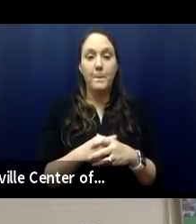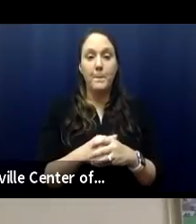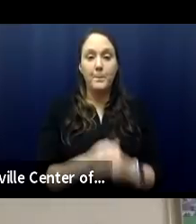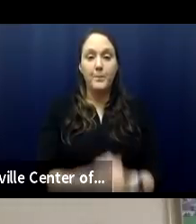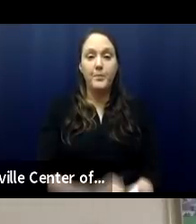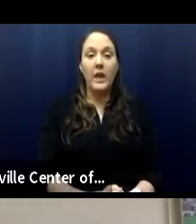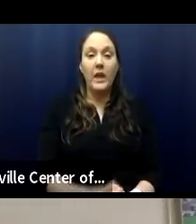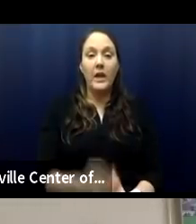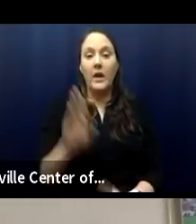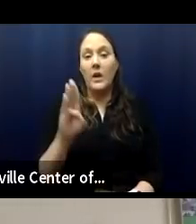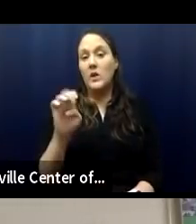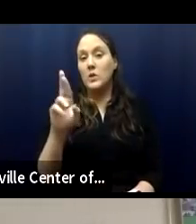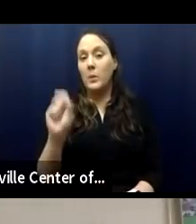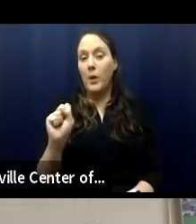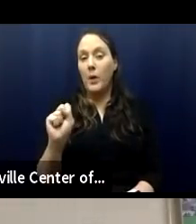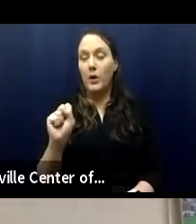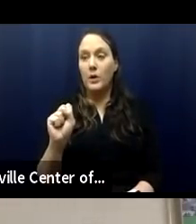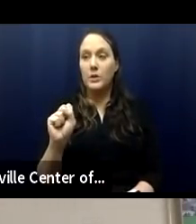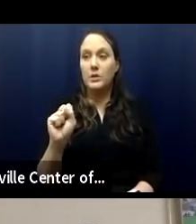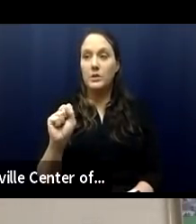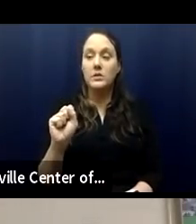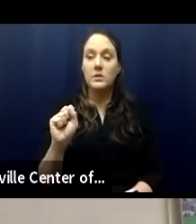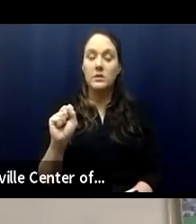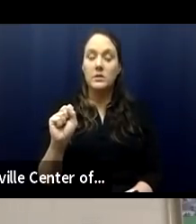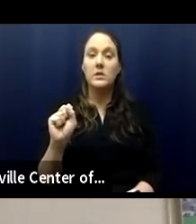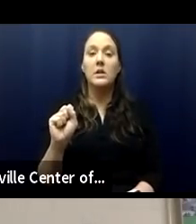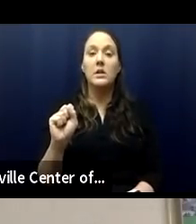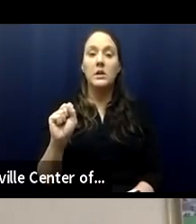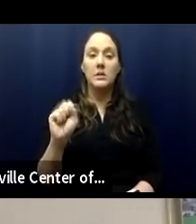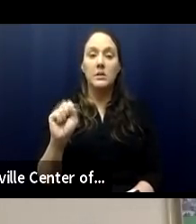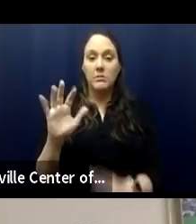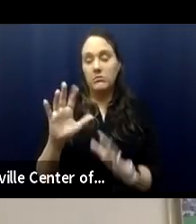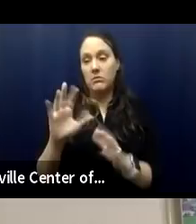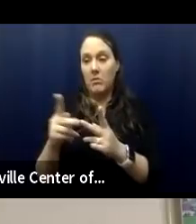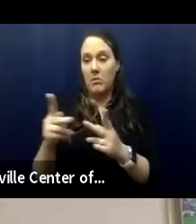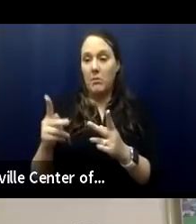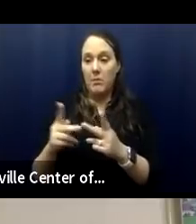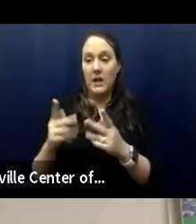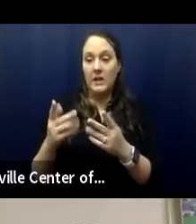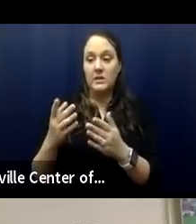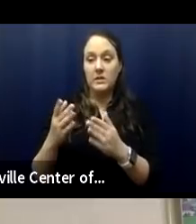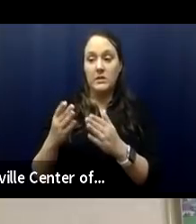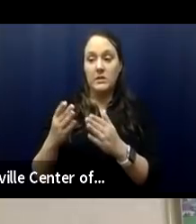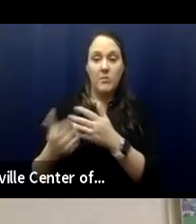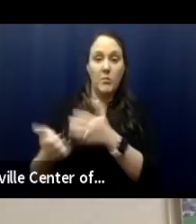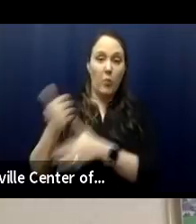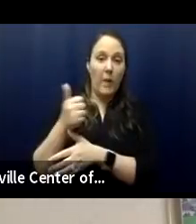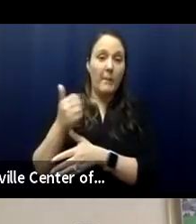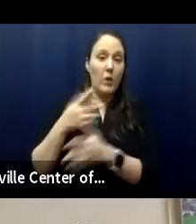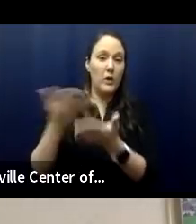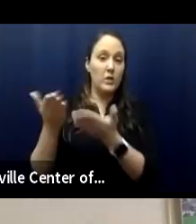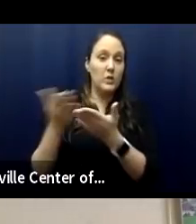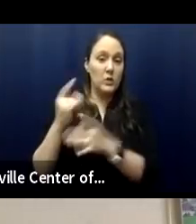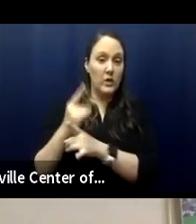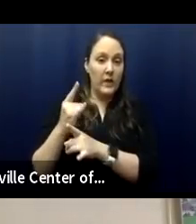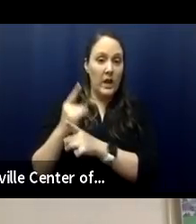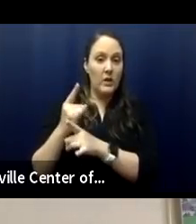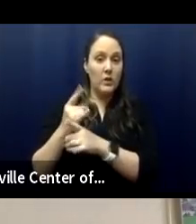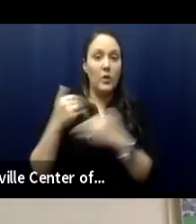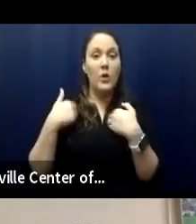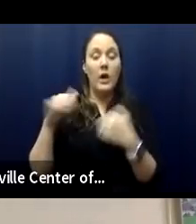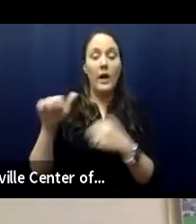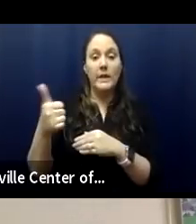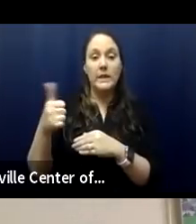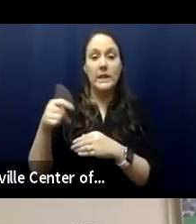bars, I guess, for lack of a better term, but establishments that primarily serve alcoholic beverages as having a 10 p.m. curfew,